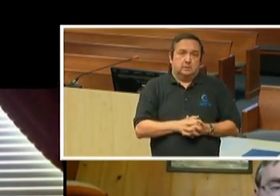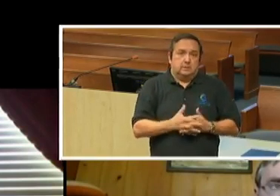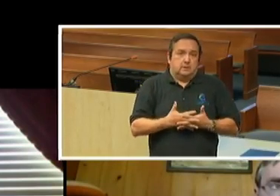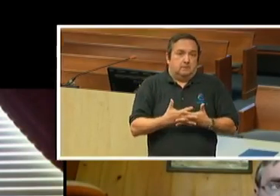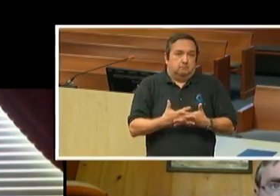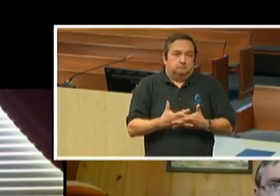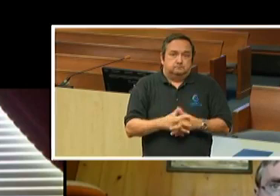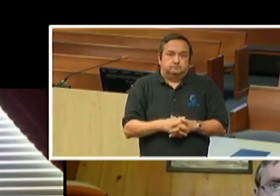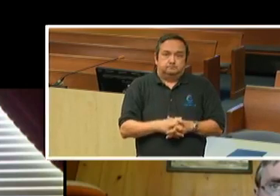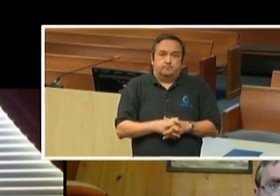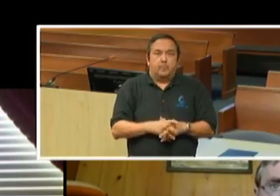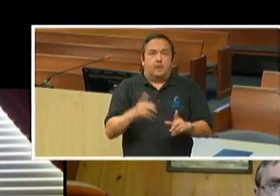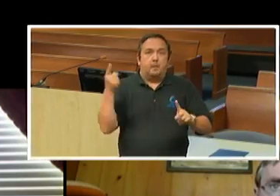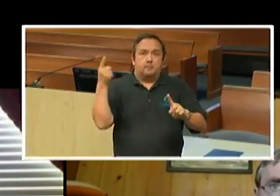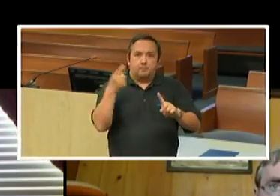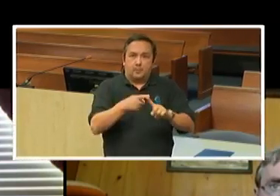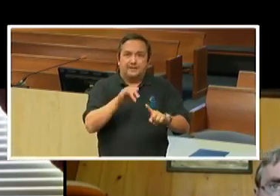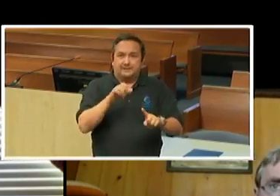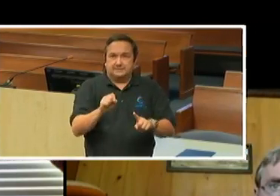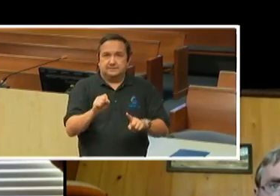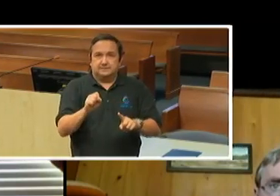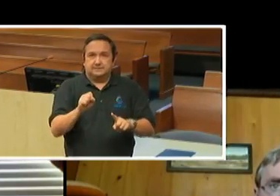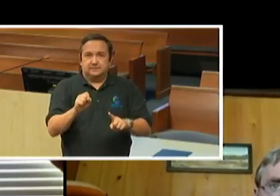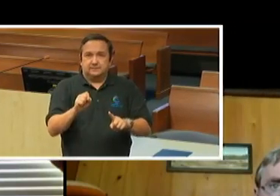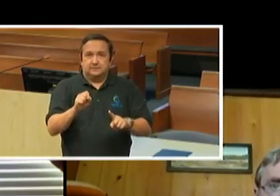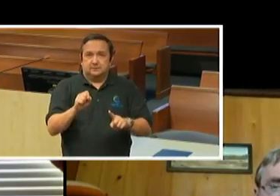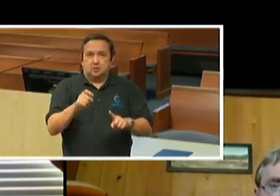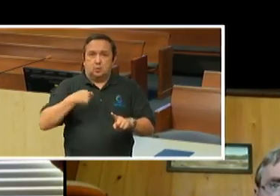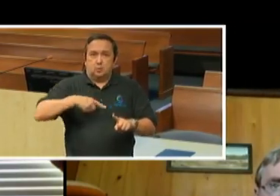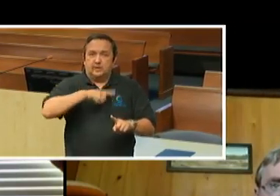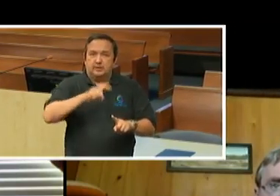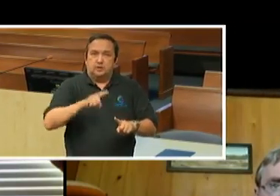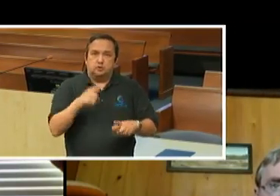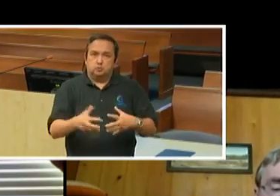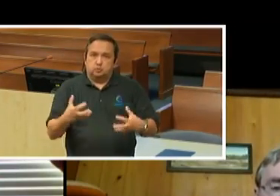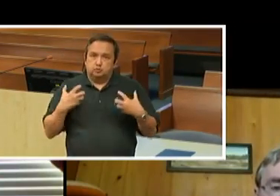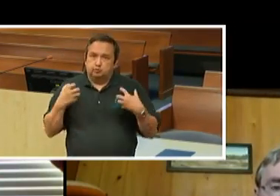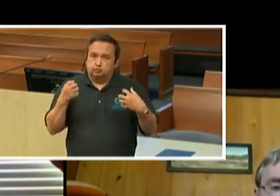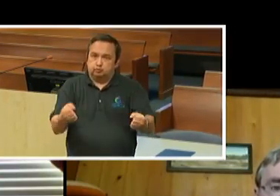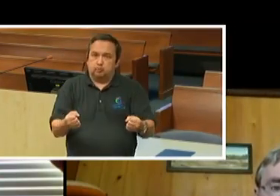The point is, I think we need to strongly